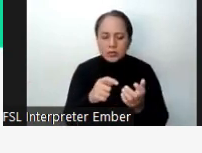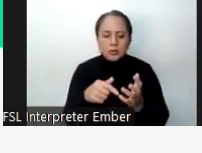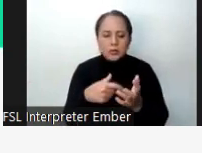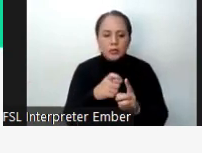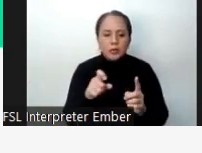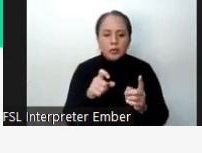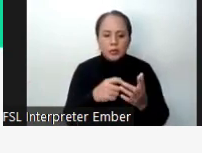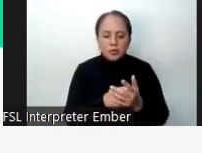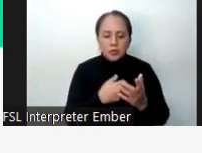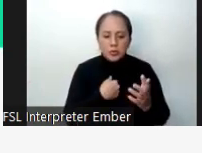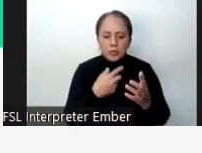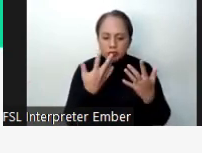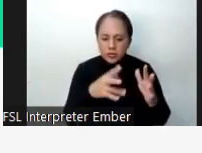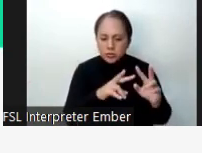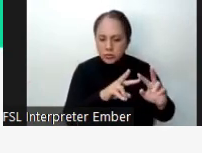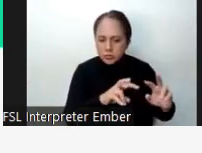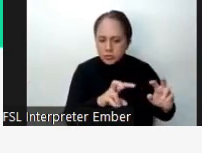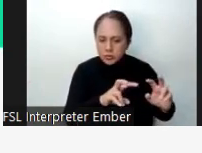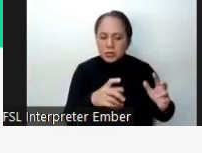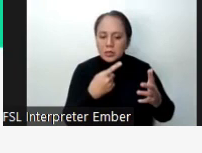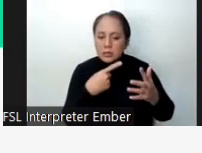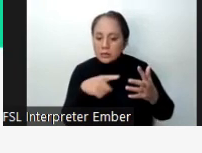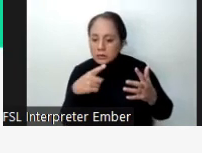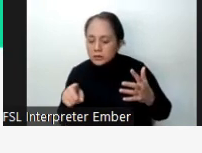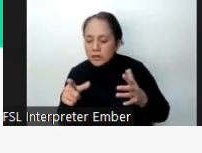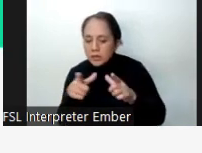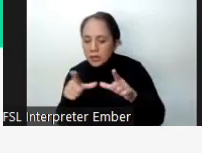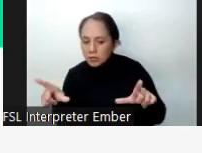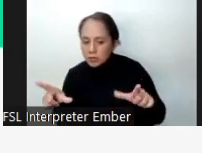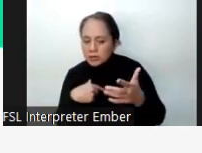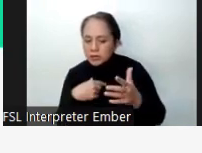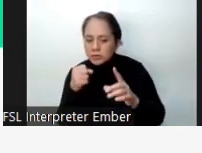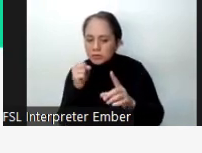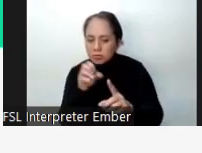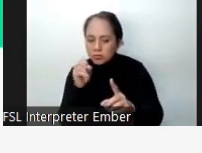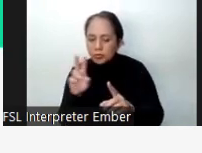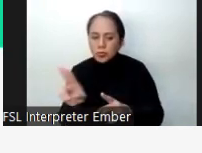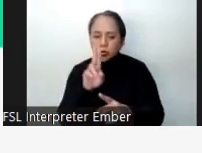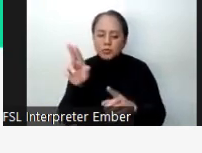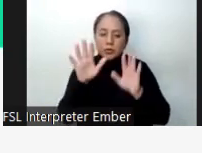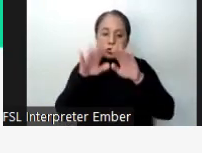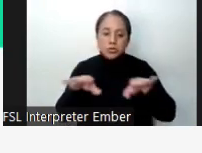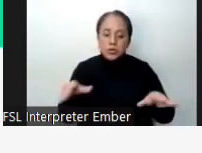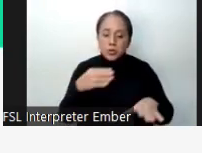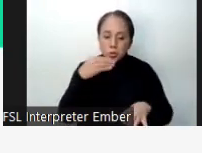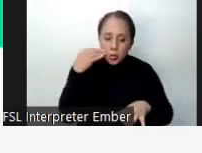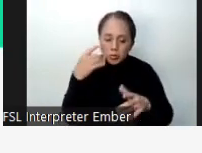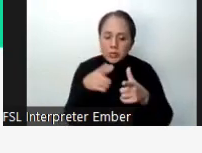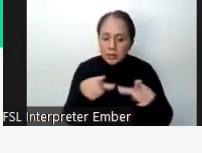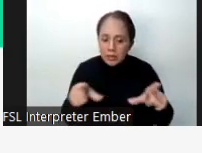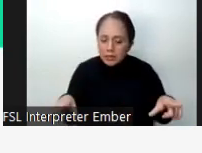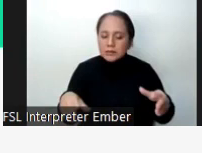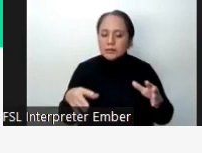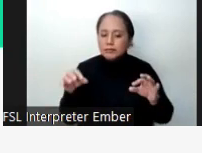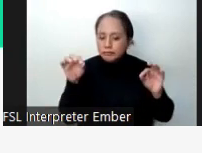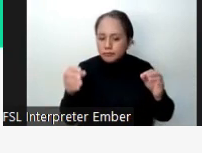the variables that were studied. They looked into the language exposure and use of children at home, so that's the language input